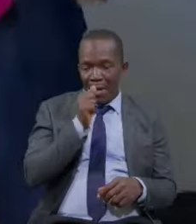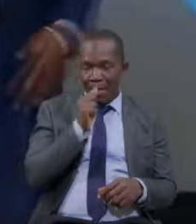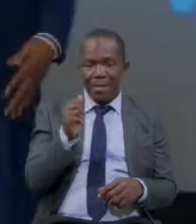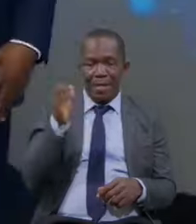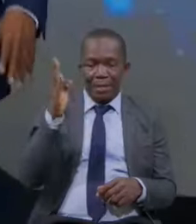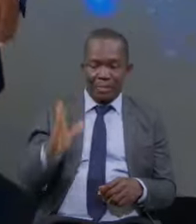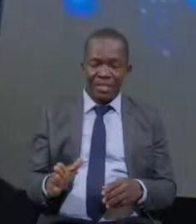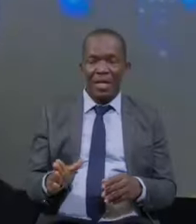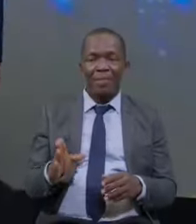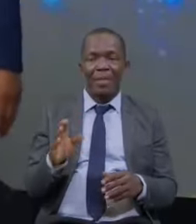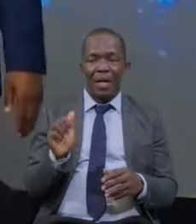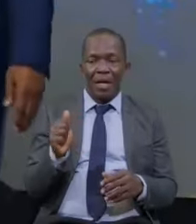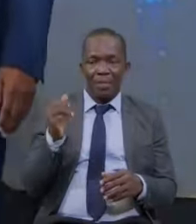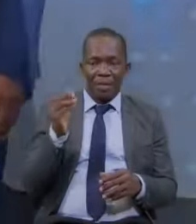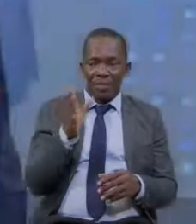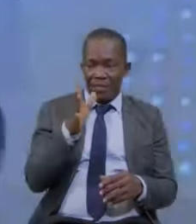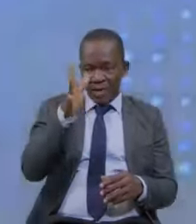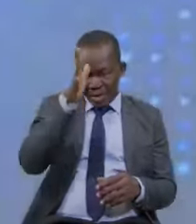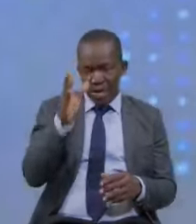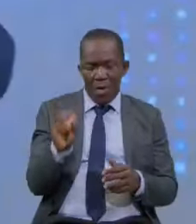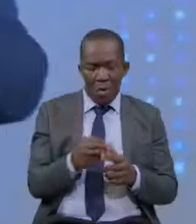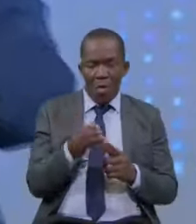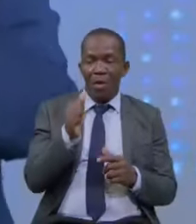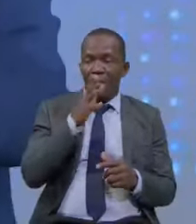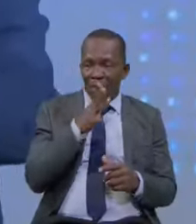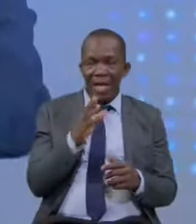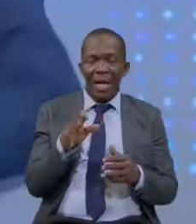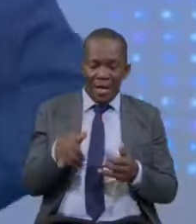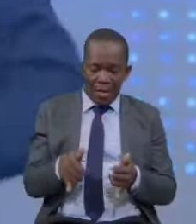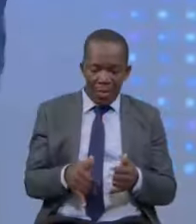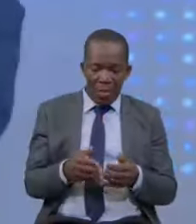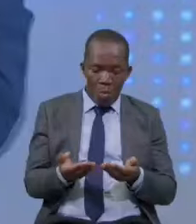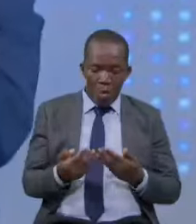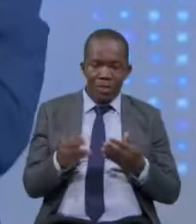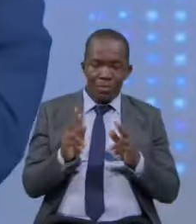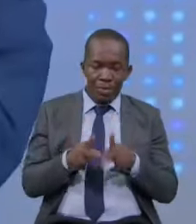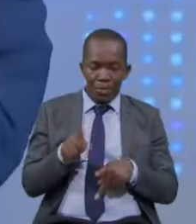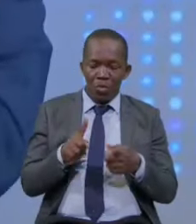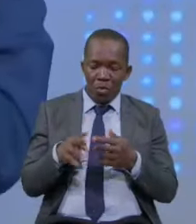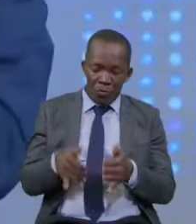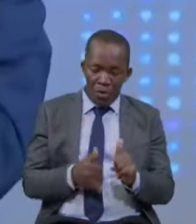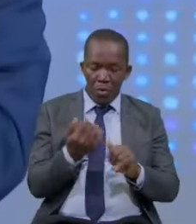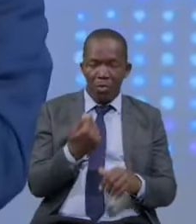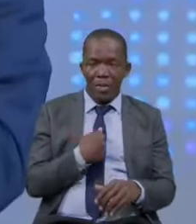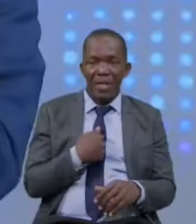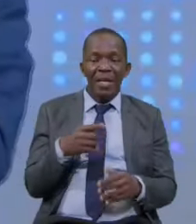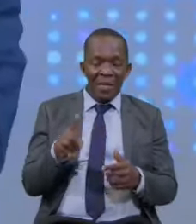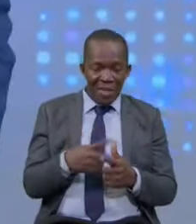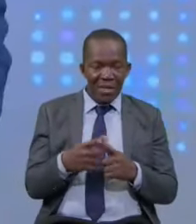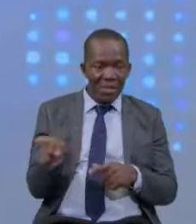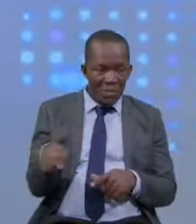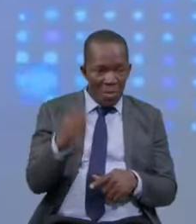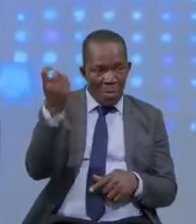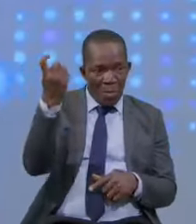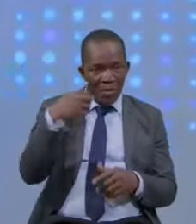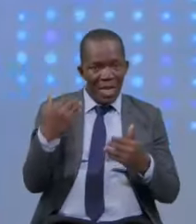follow me, then you must have what Paul the apostle had, the grace of God that made him to live